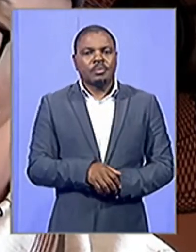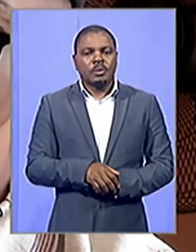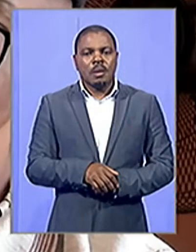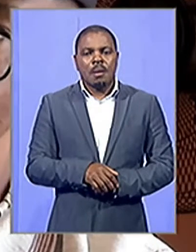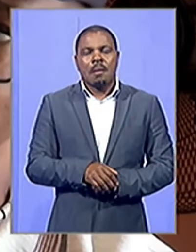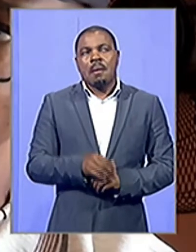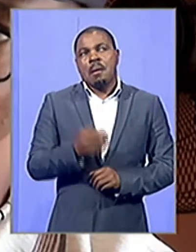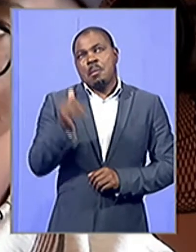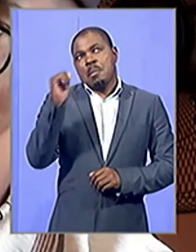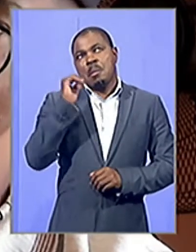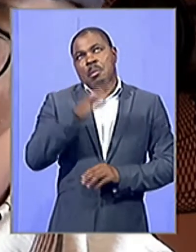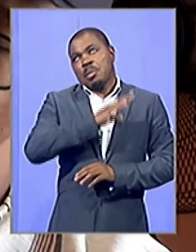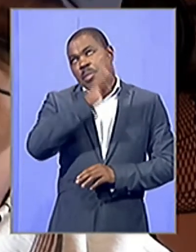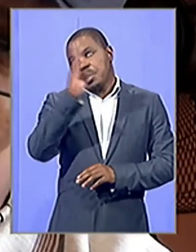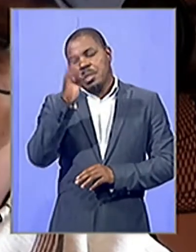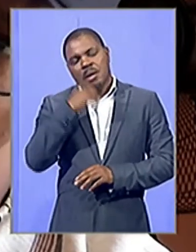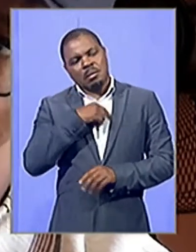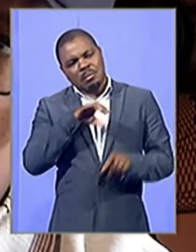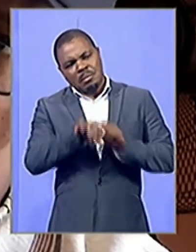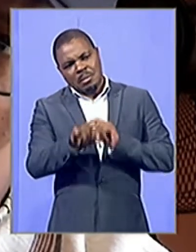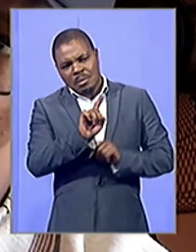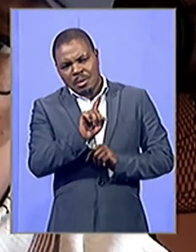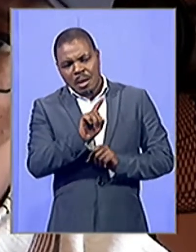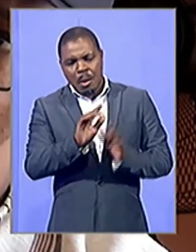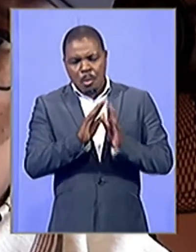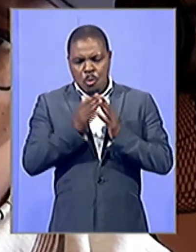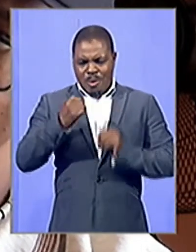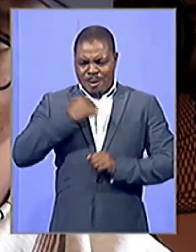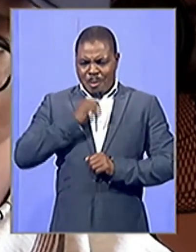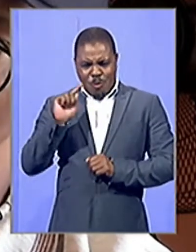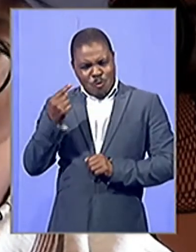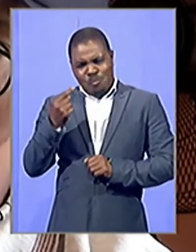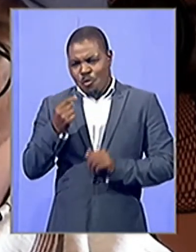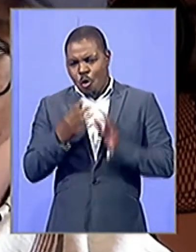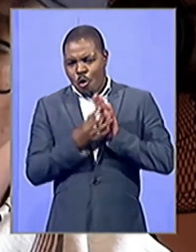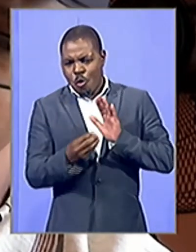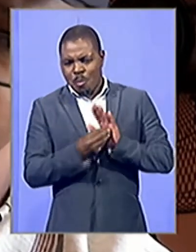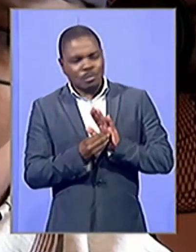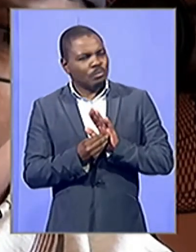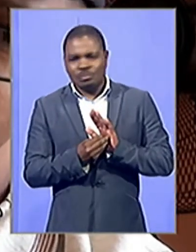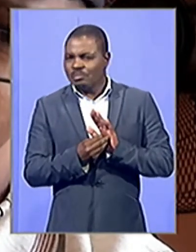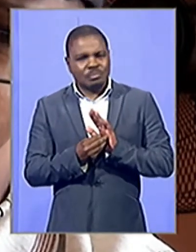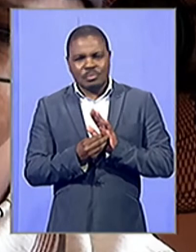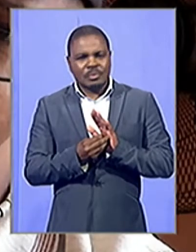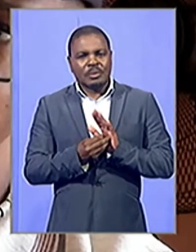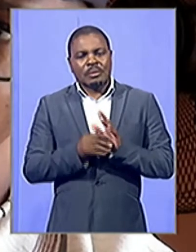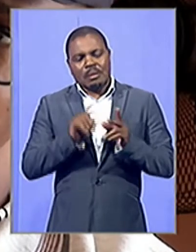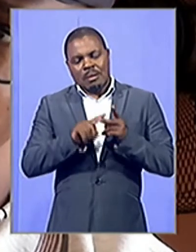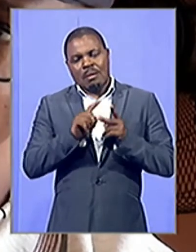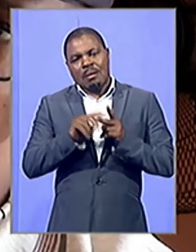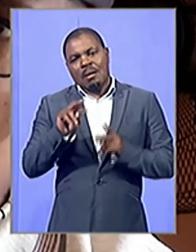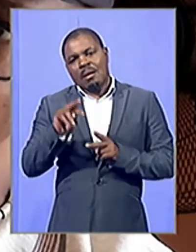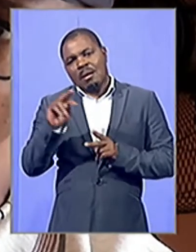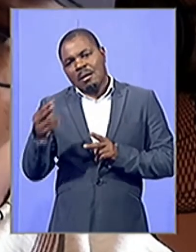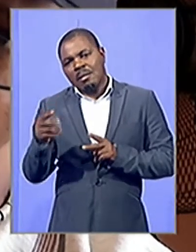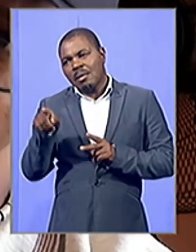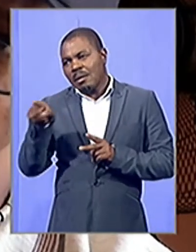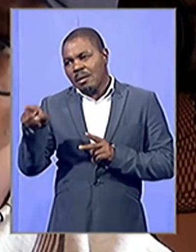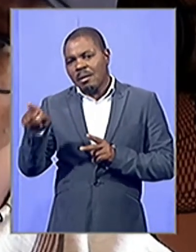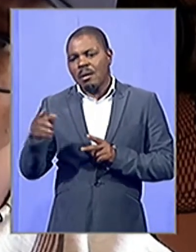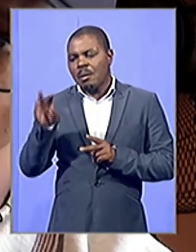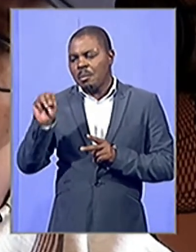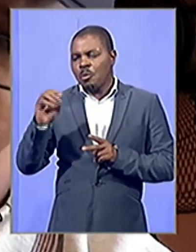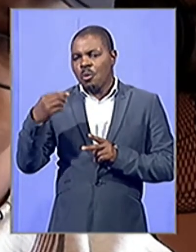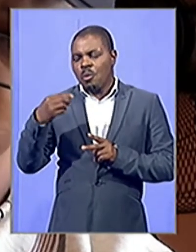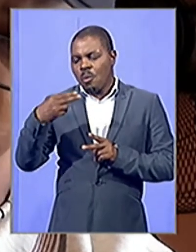tsamayong ya letsatsi re be re lemoga gore ha se padi ya me fela e leng gore e photocopilwe, le beyeneng ya ga Mohale